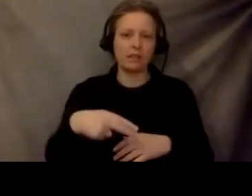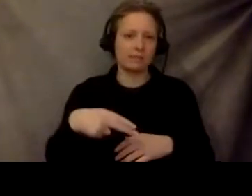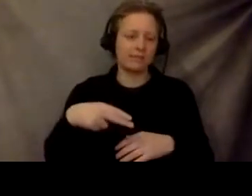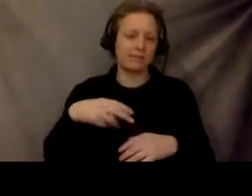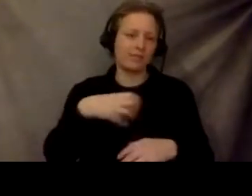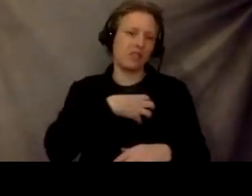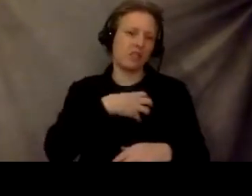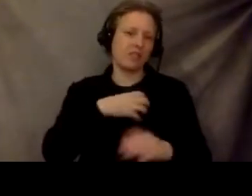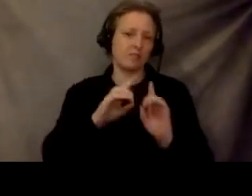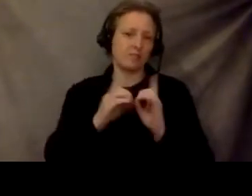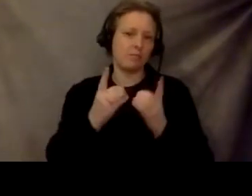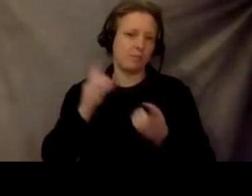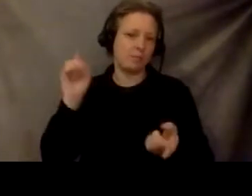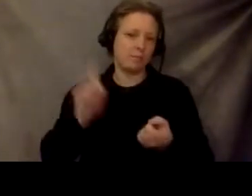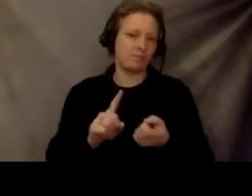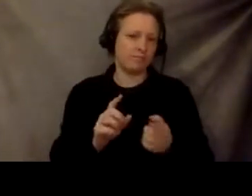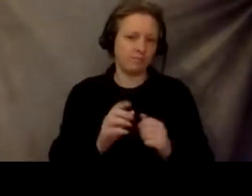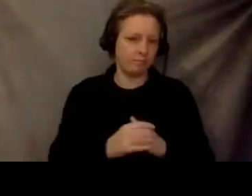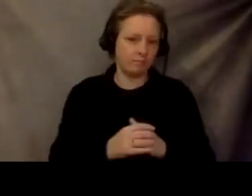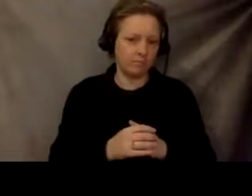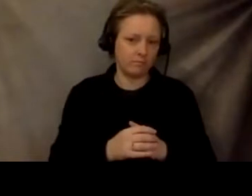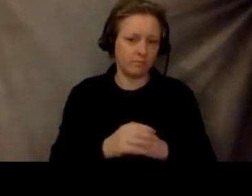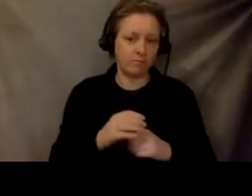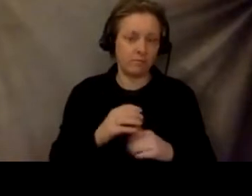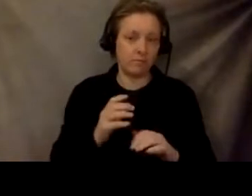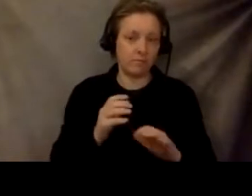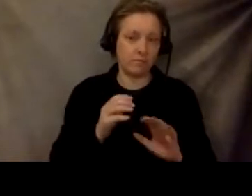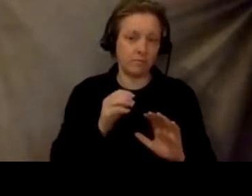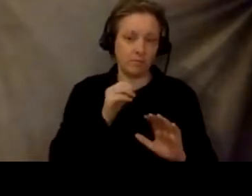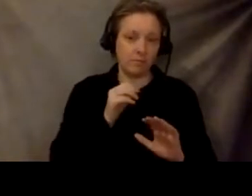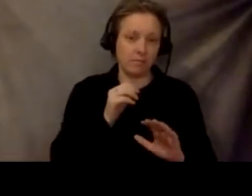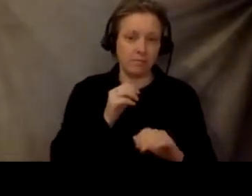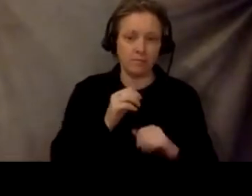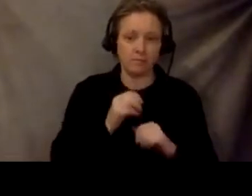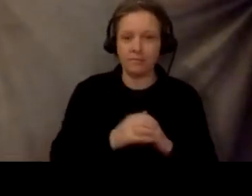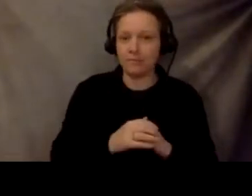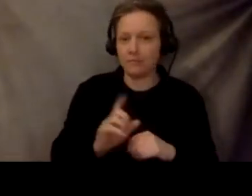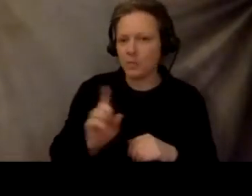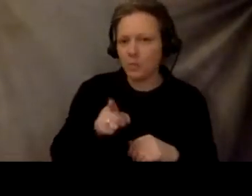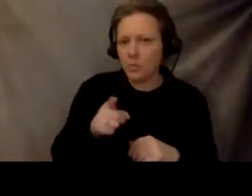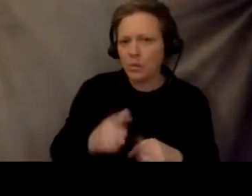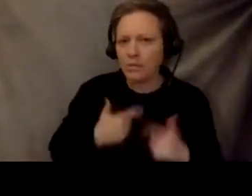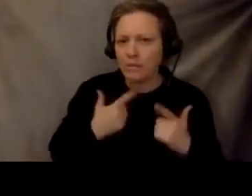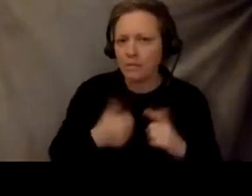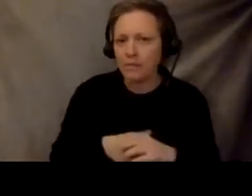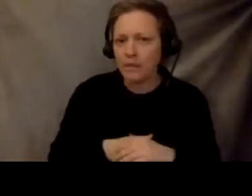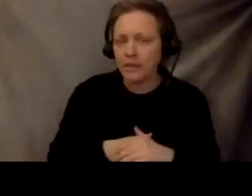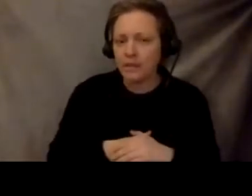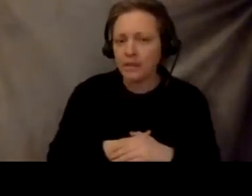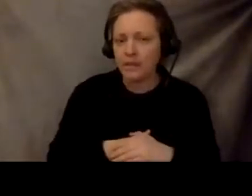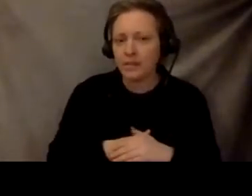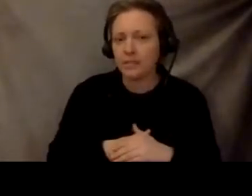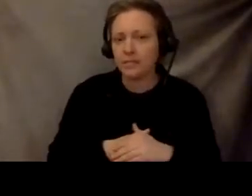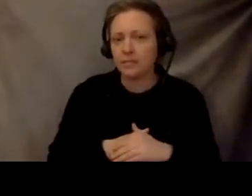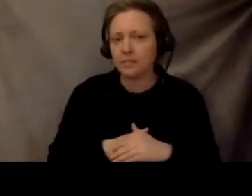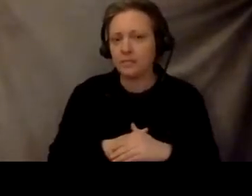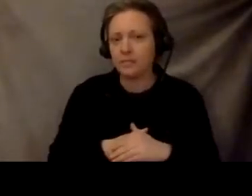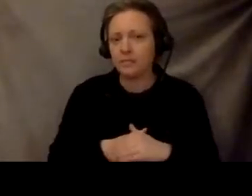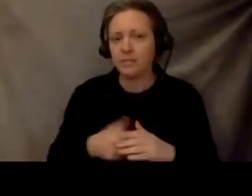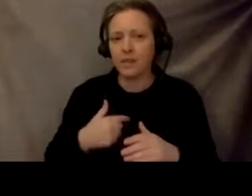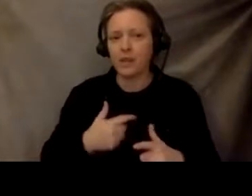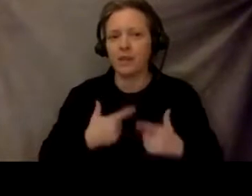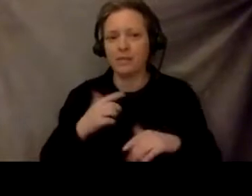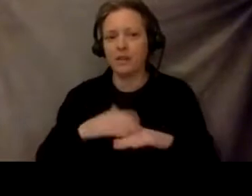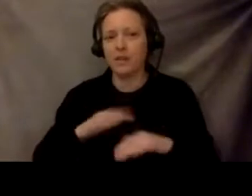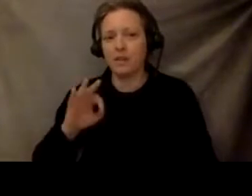very much appreciate that. I mean, I live in your district, and where do you live? I live on a flag lot at